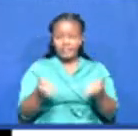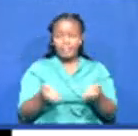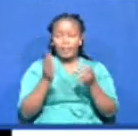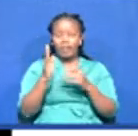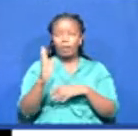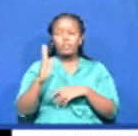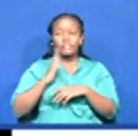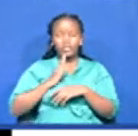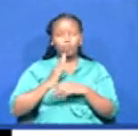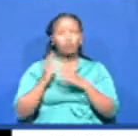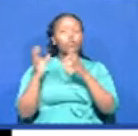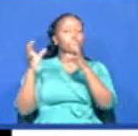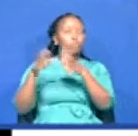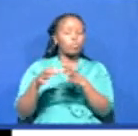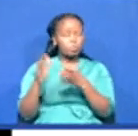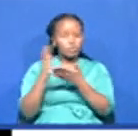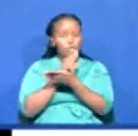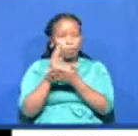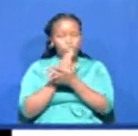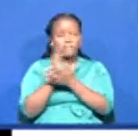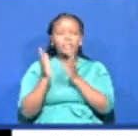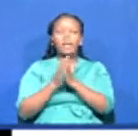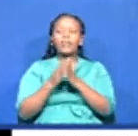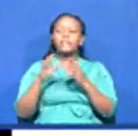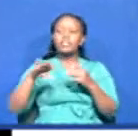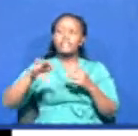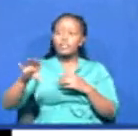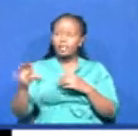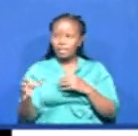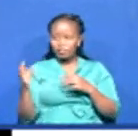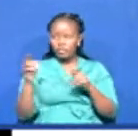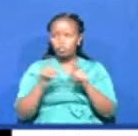within and without the county and the country